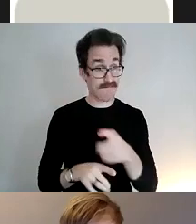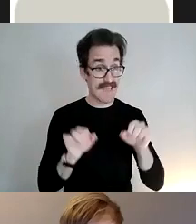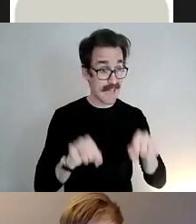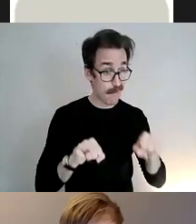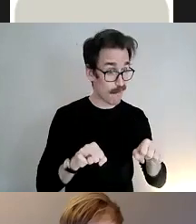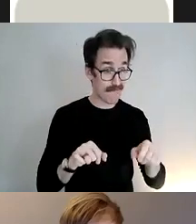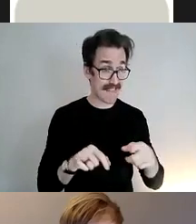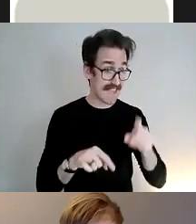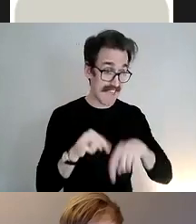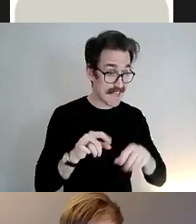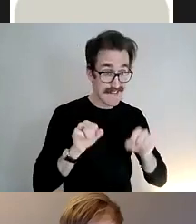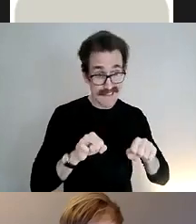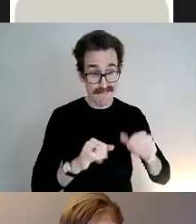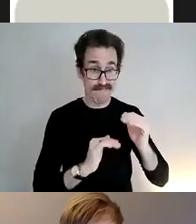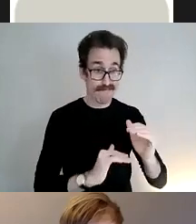they can't,